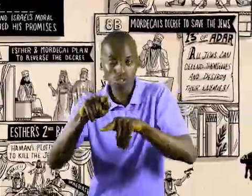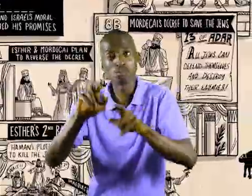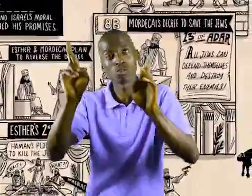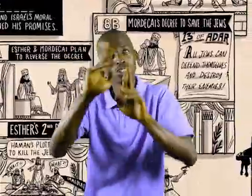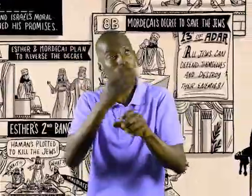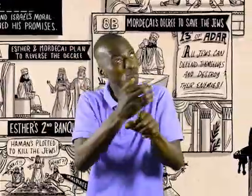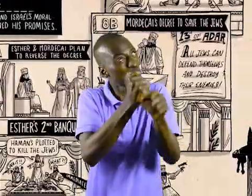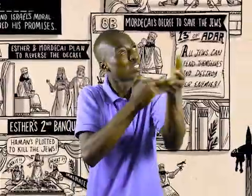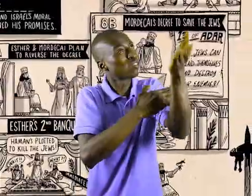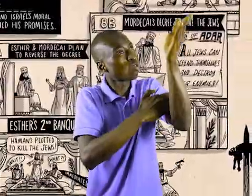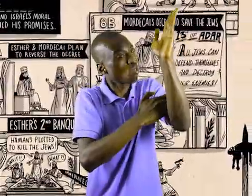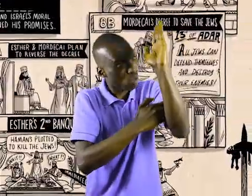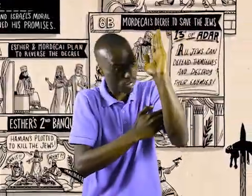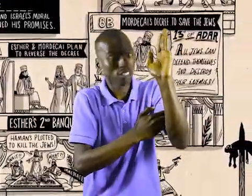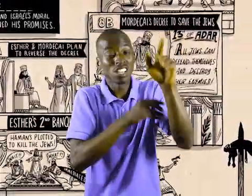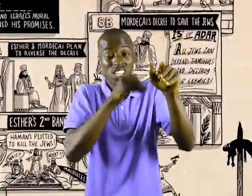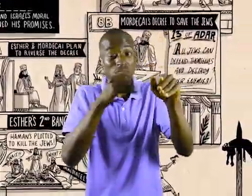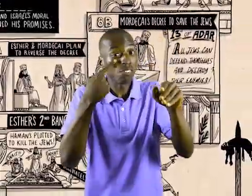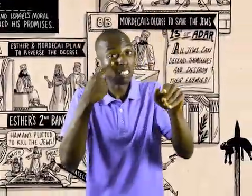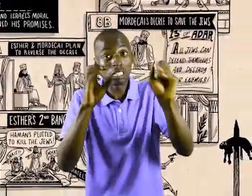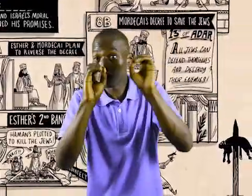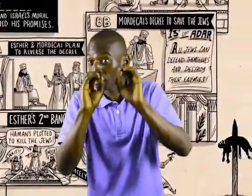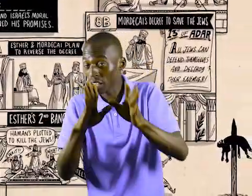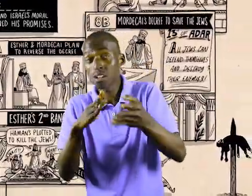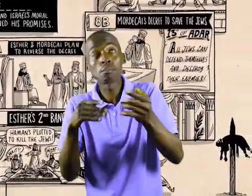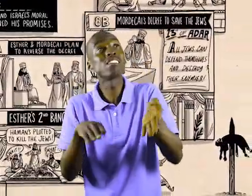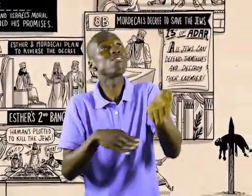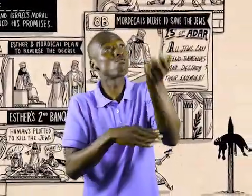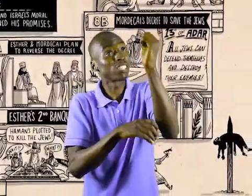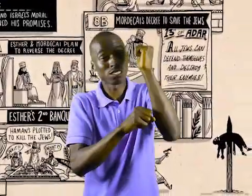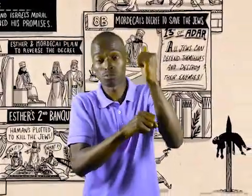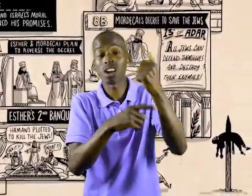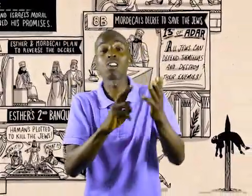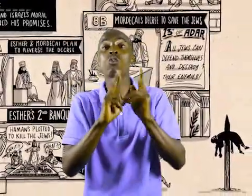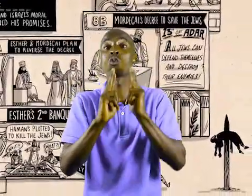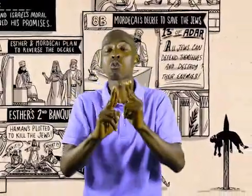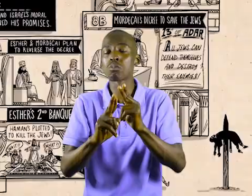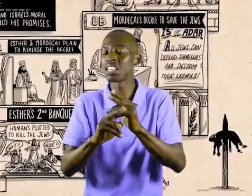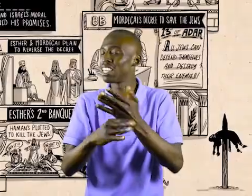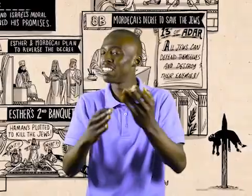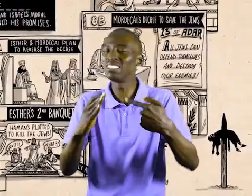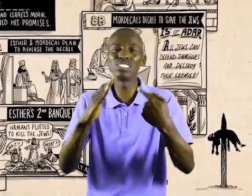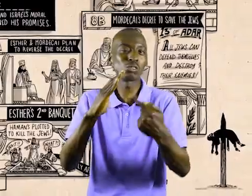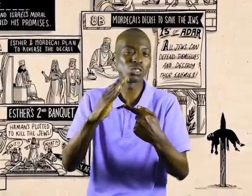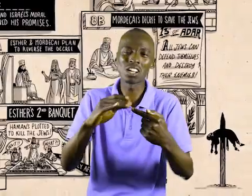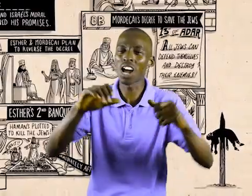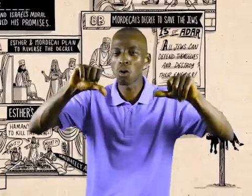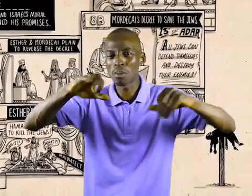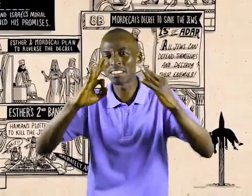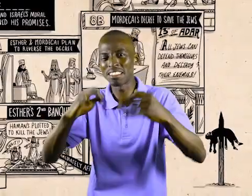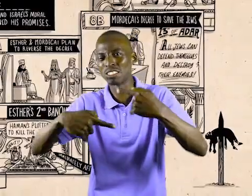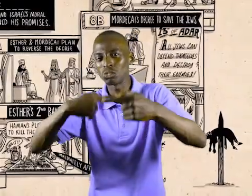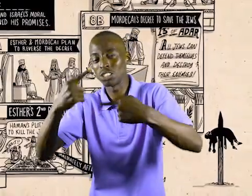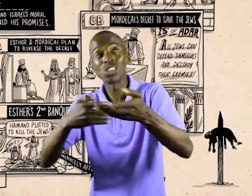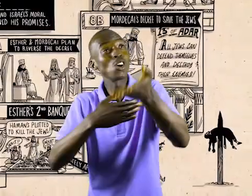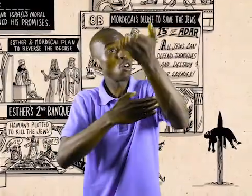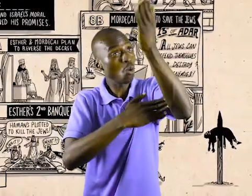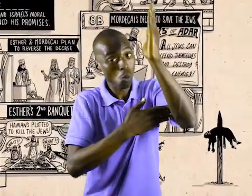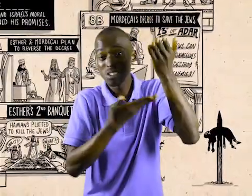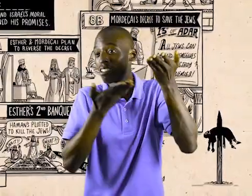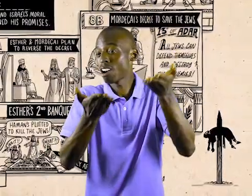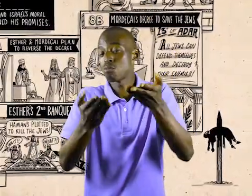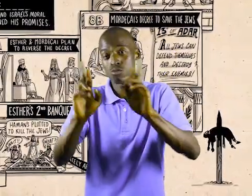to trust God's providence even when we can't see it working, and to hope that no matter how bad things get, God